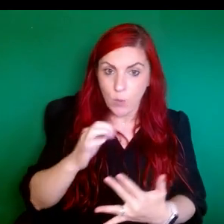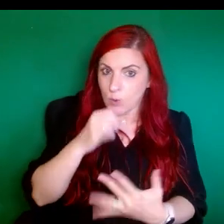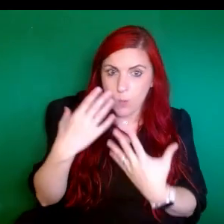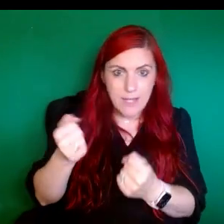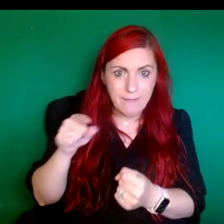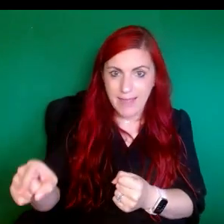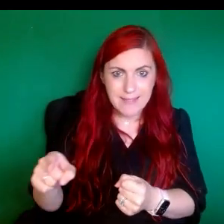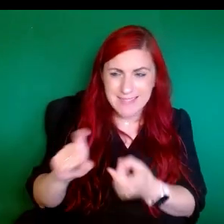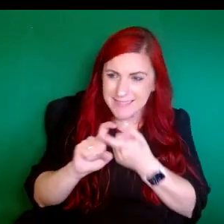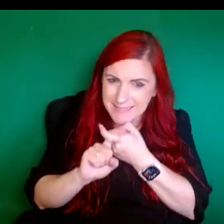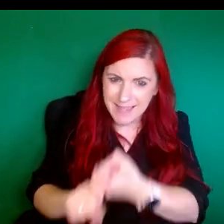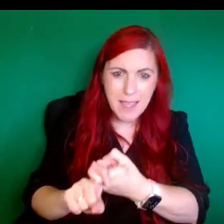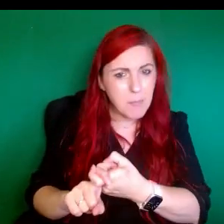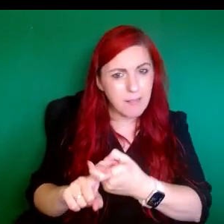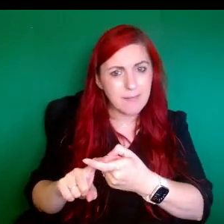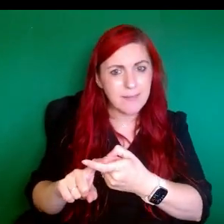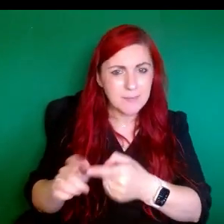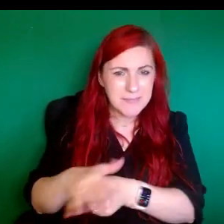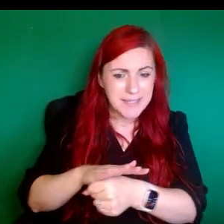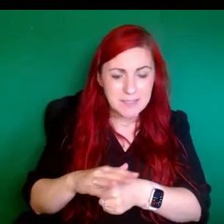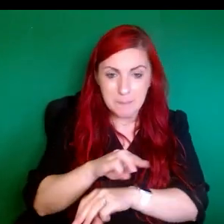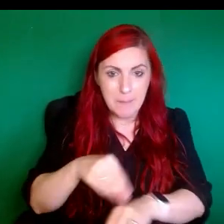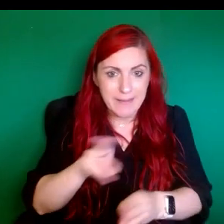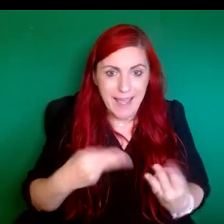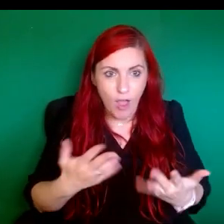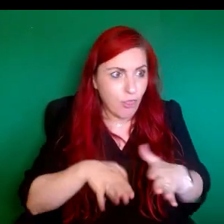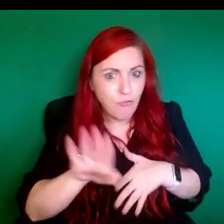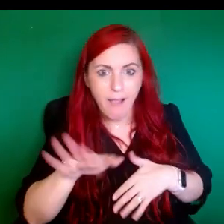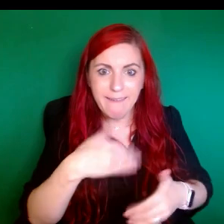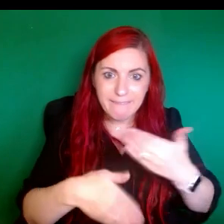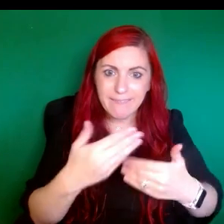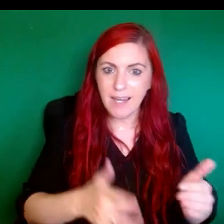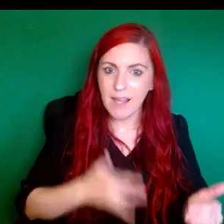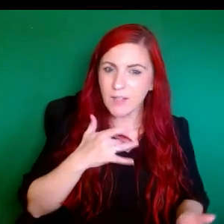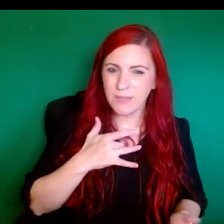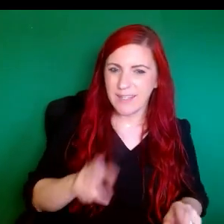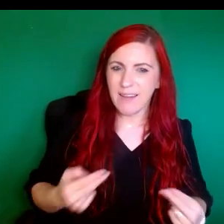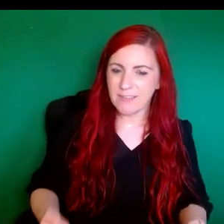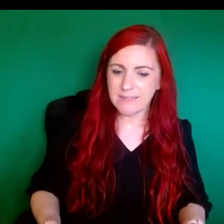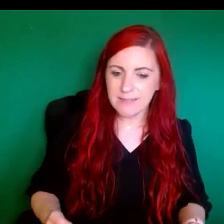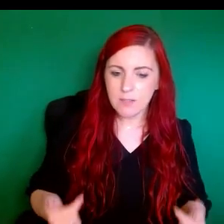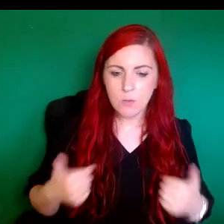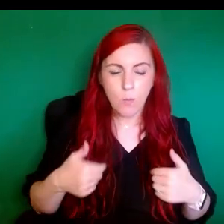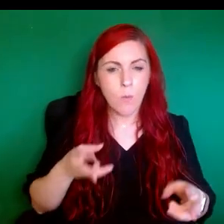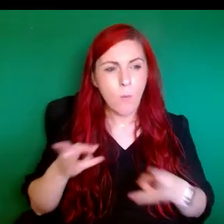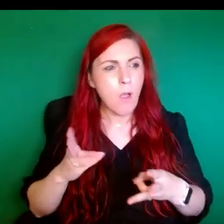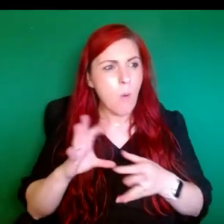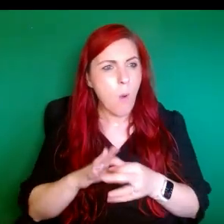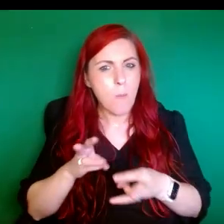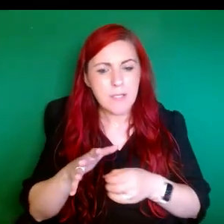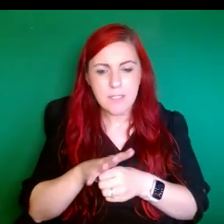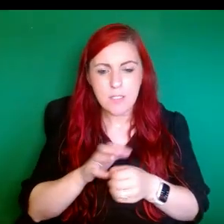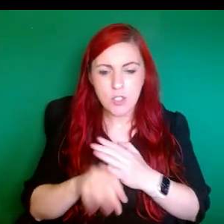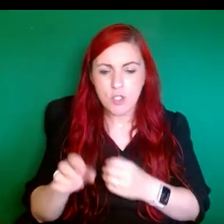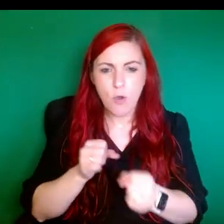cannot thrive in life. And we've been working as homeless services over the last number of years to try to